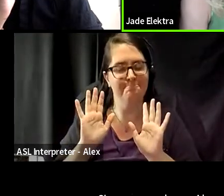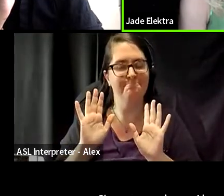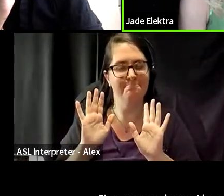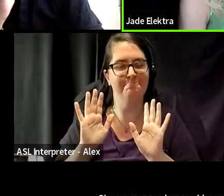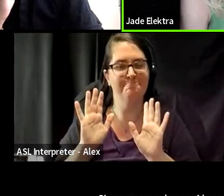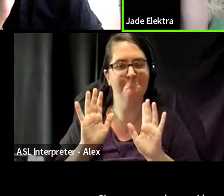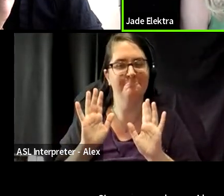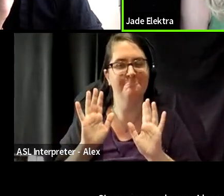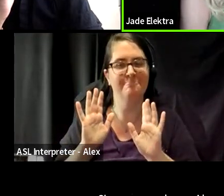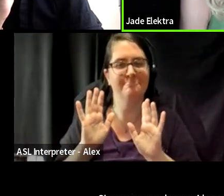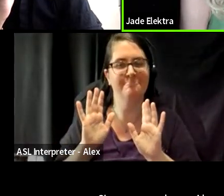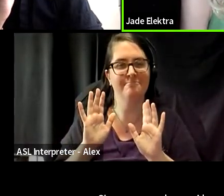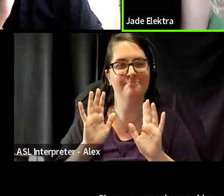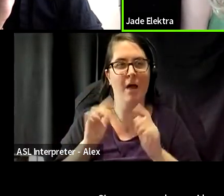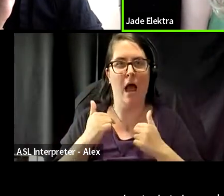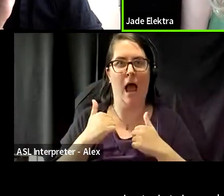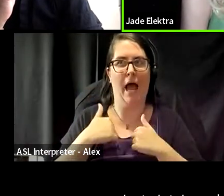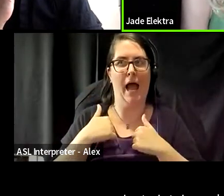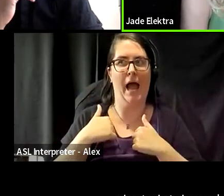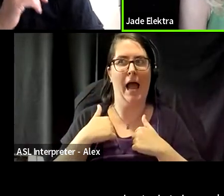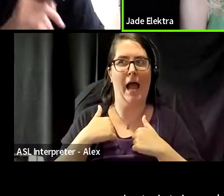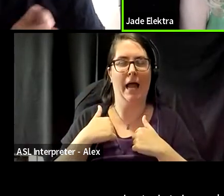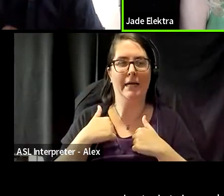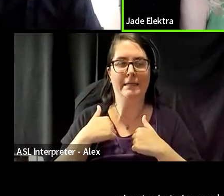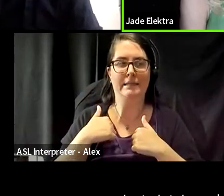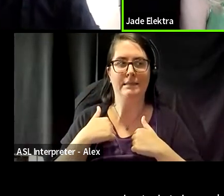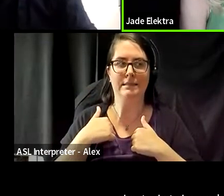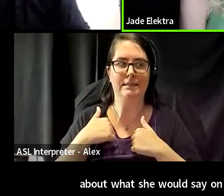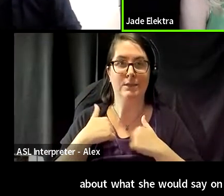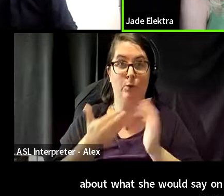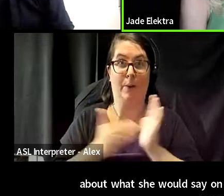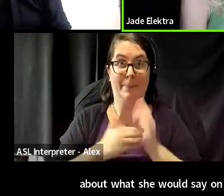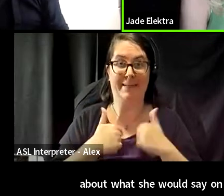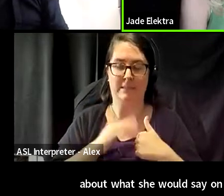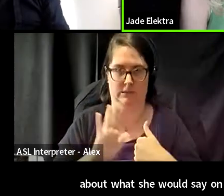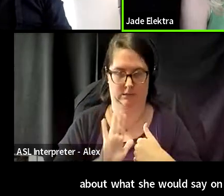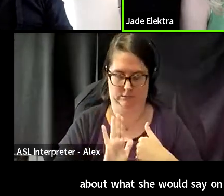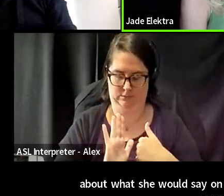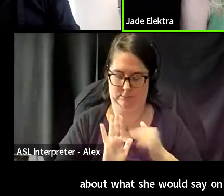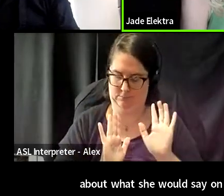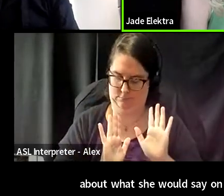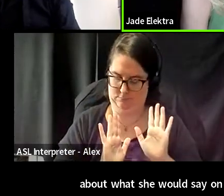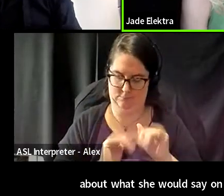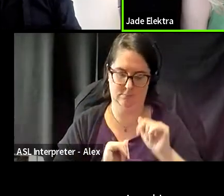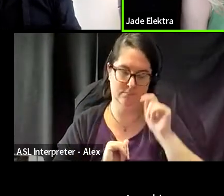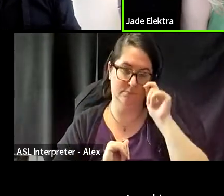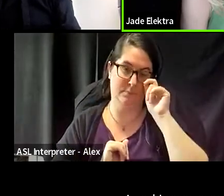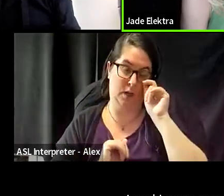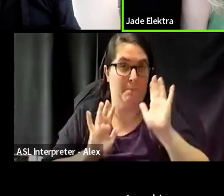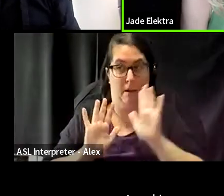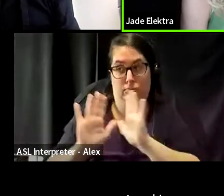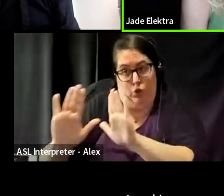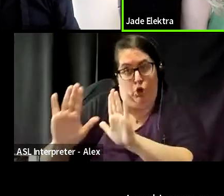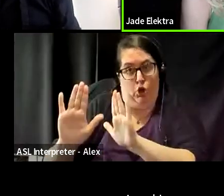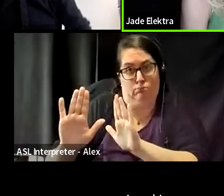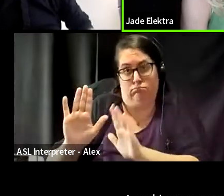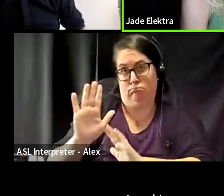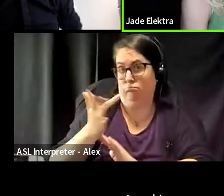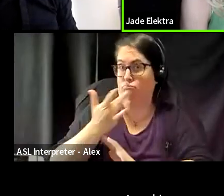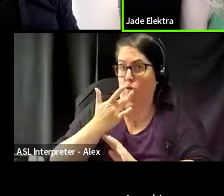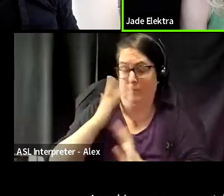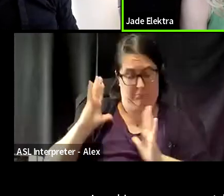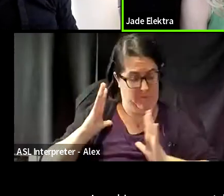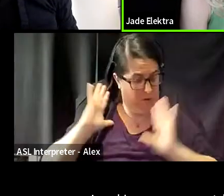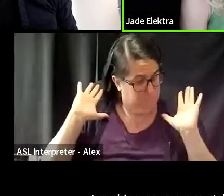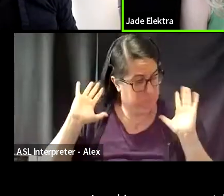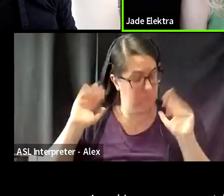she'd say on stage I would never, ever remotely even repeat. But, you know, that was her humor, fine.